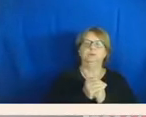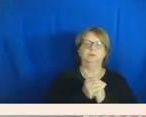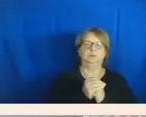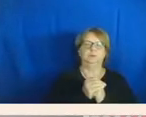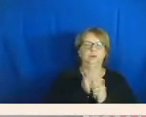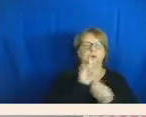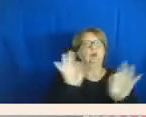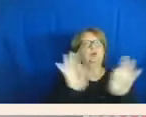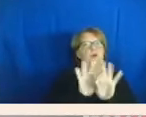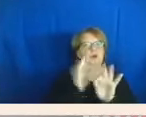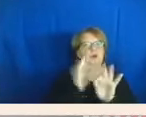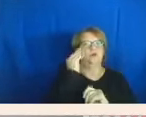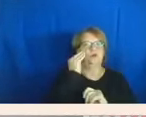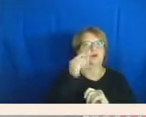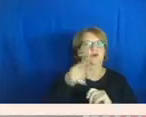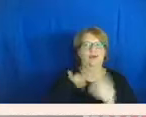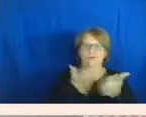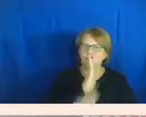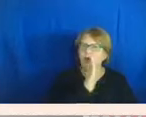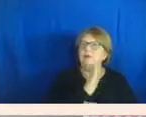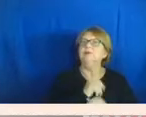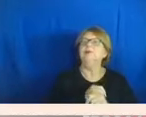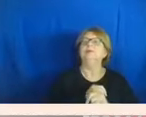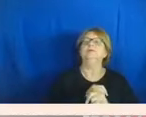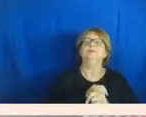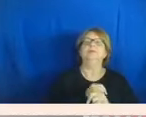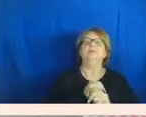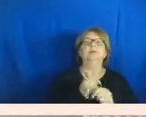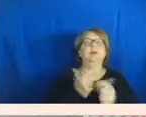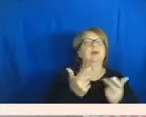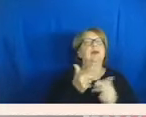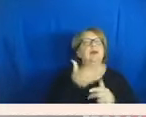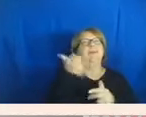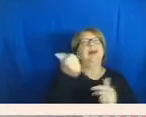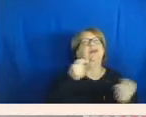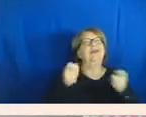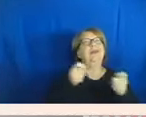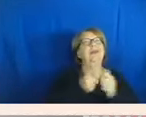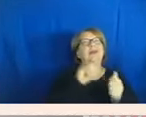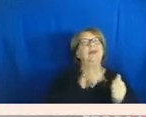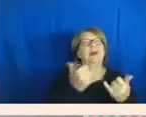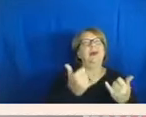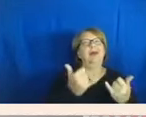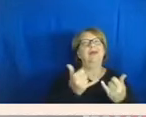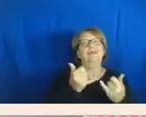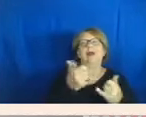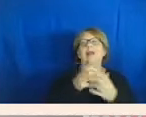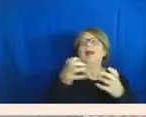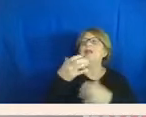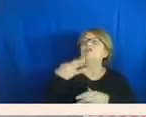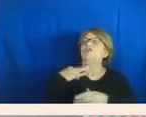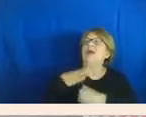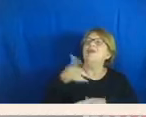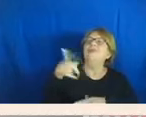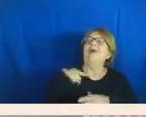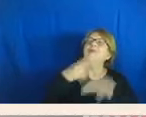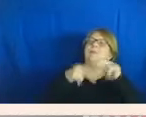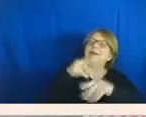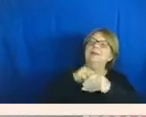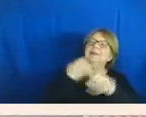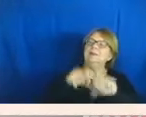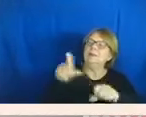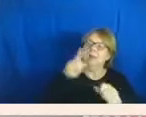you have rights. There's so much better about dealing with things like right. A lot of the creditors have built-in systems that if they see something irregular going on with your